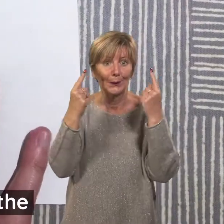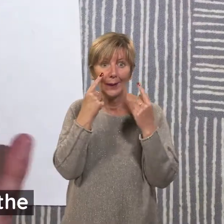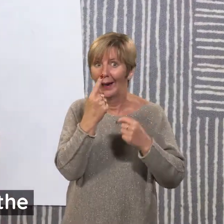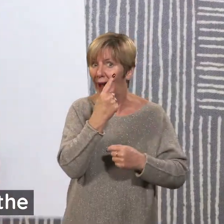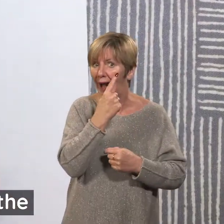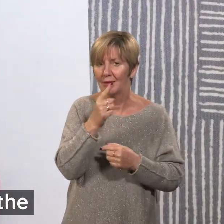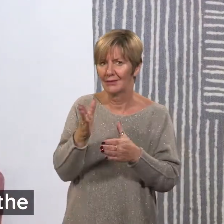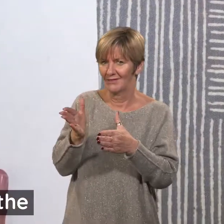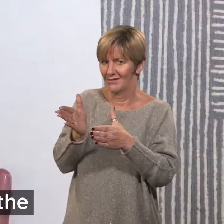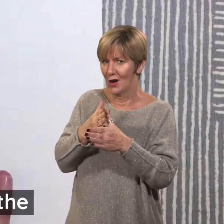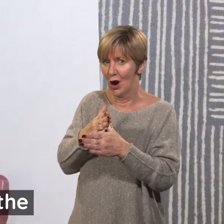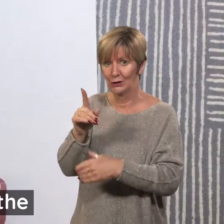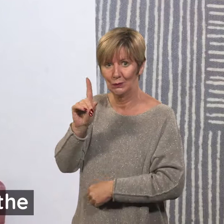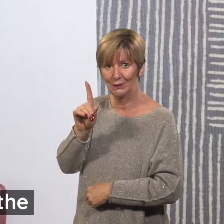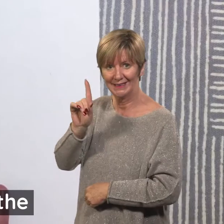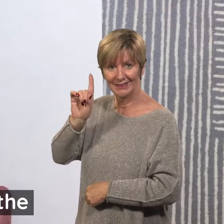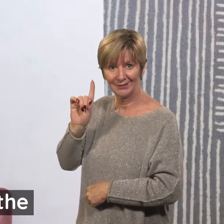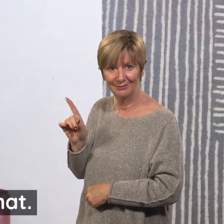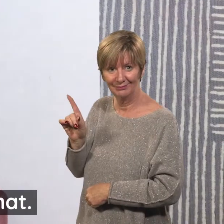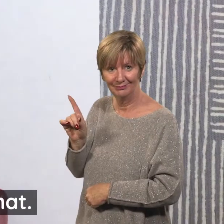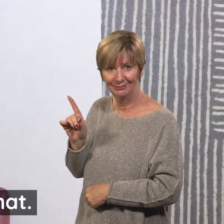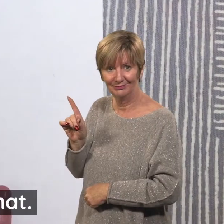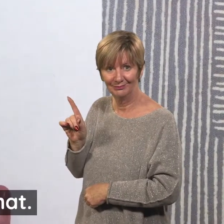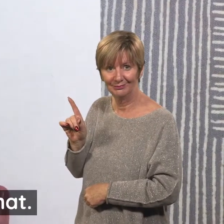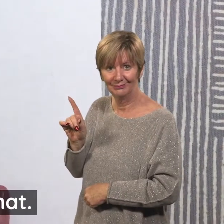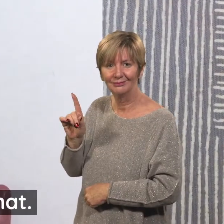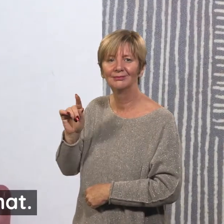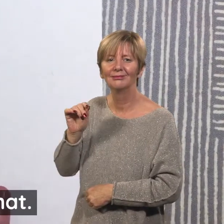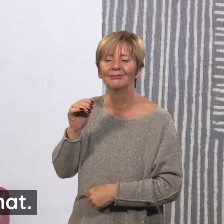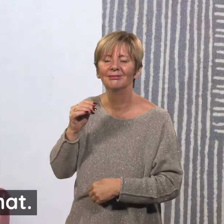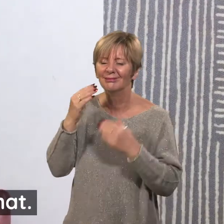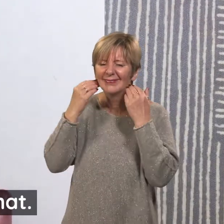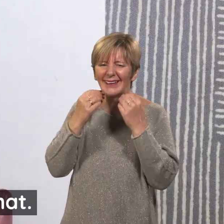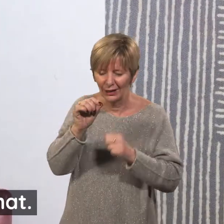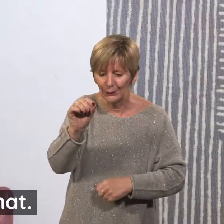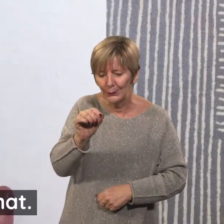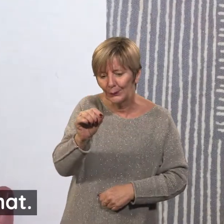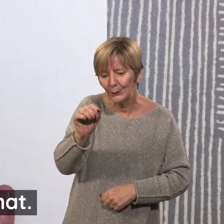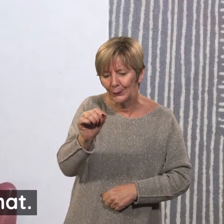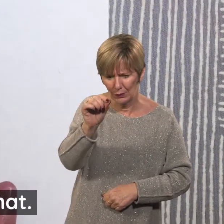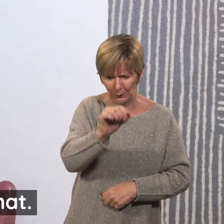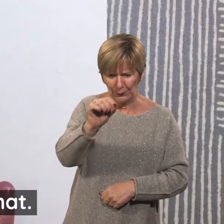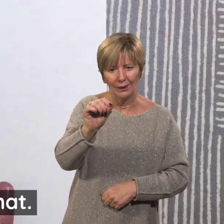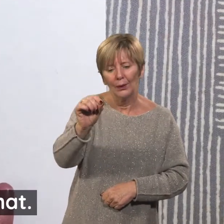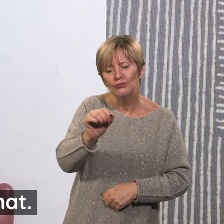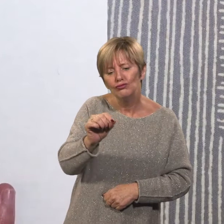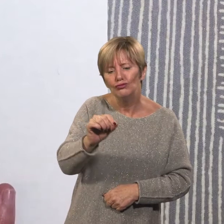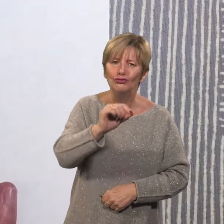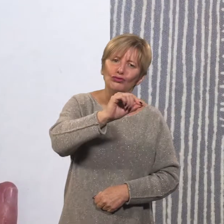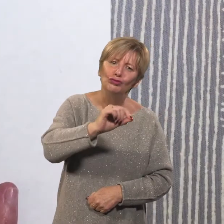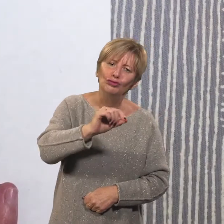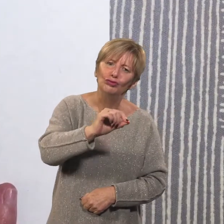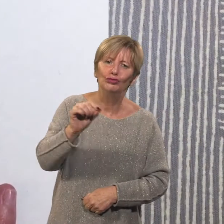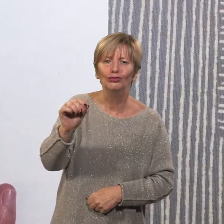the first thing I'm going to do is go from the bottom of this circle round to his neck, like that, and we're